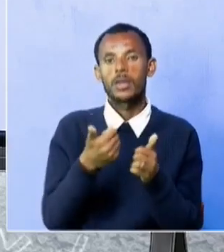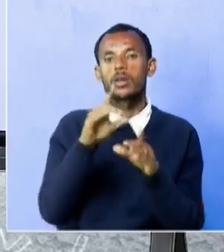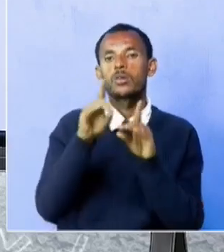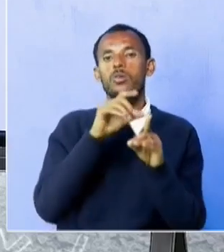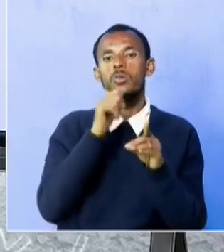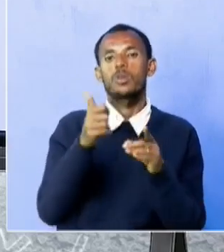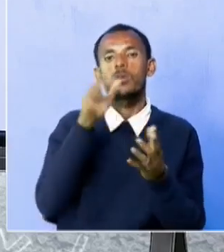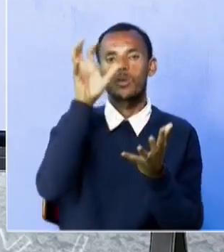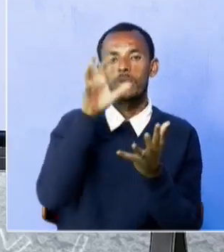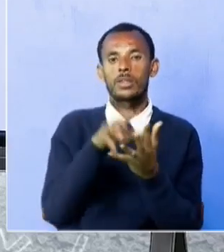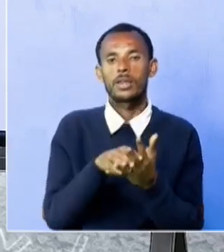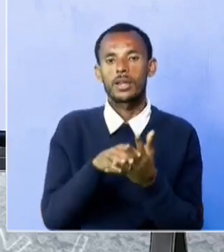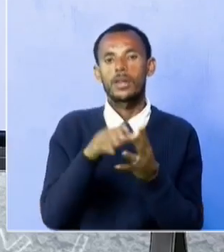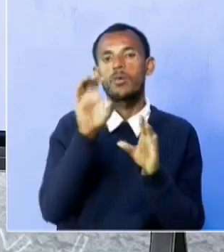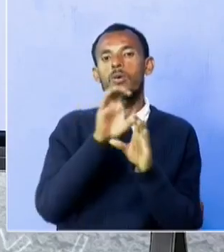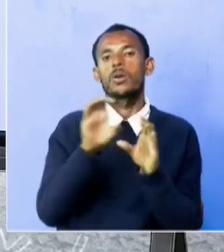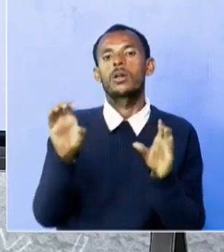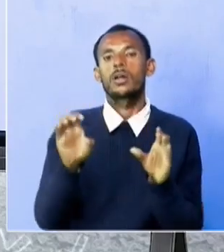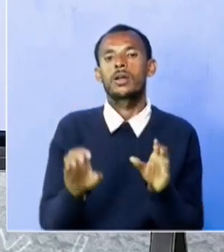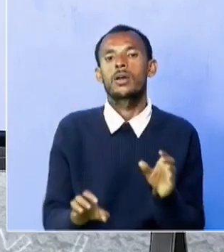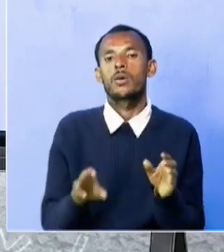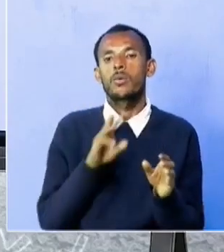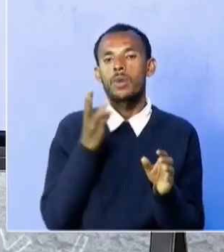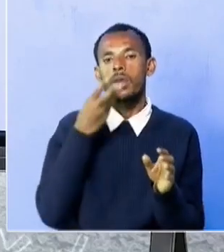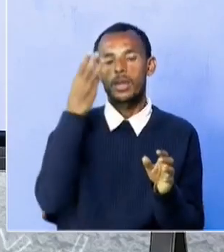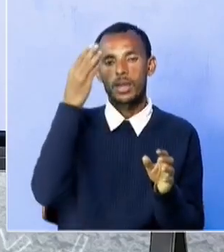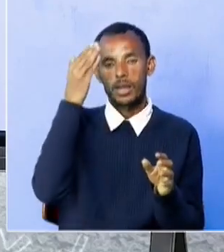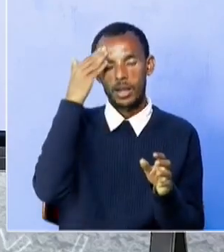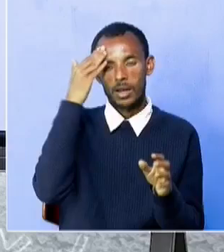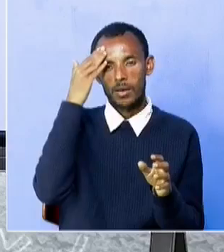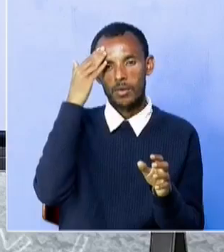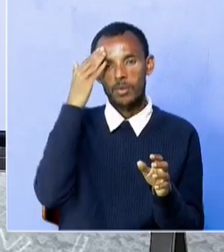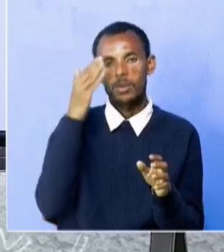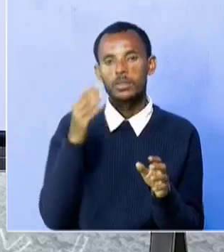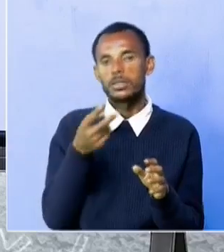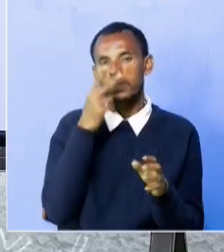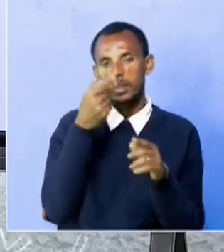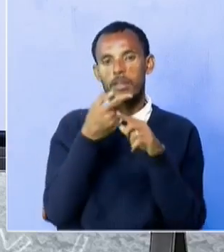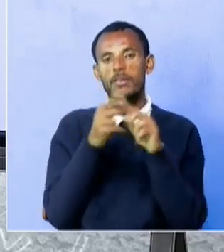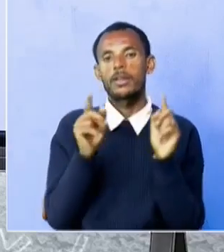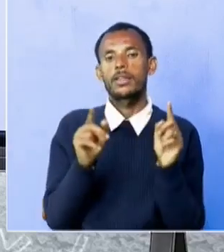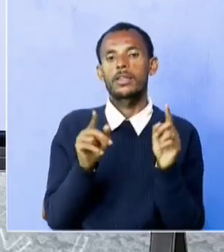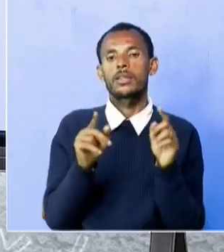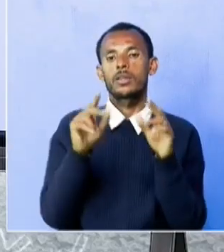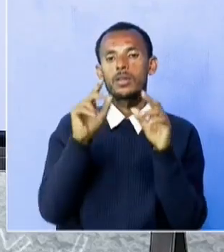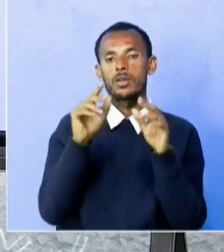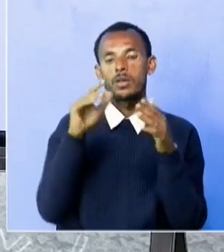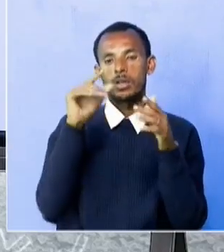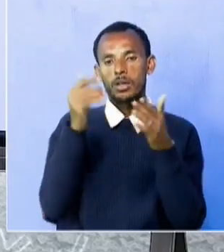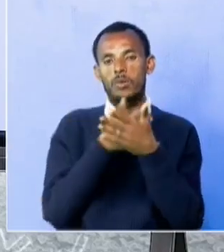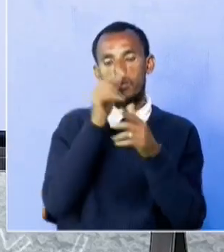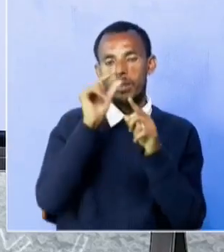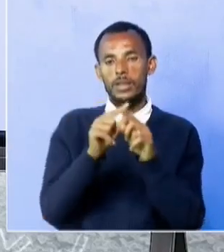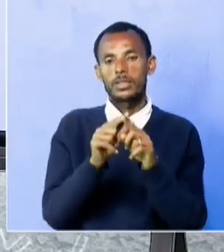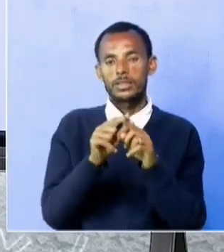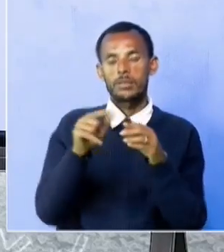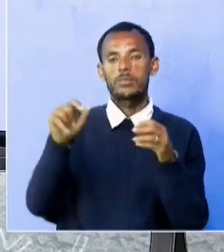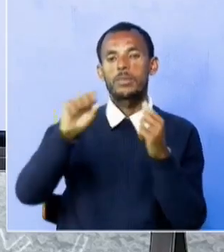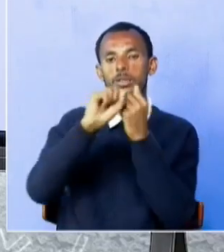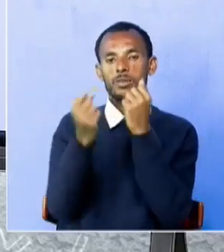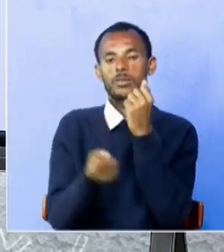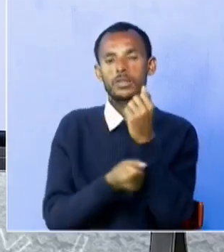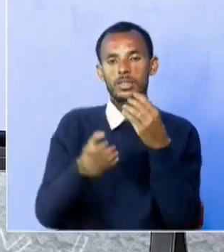not contain a chord? We already, we have seen different terminologies regarding circle,